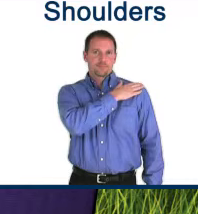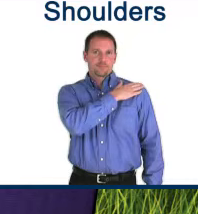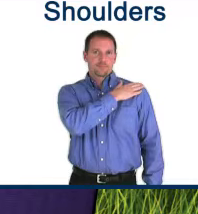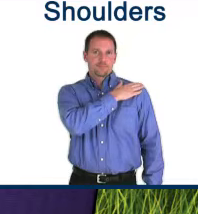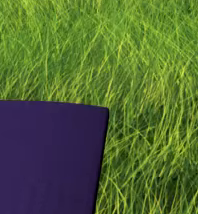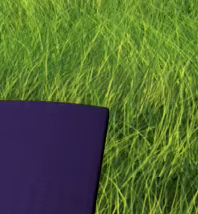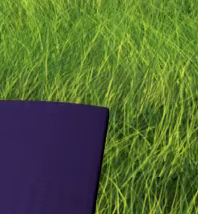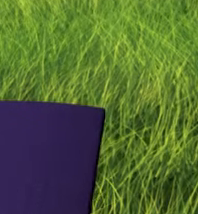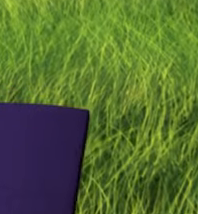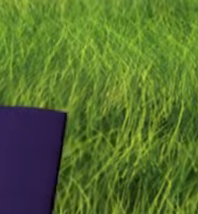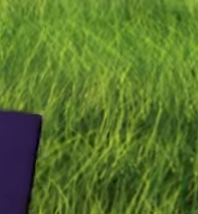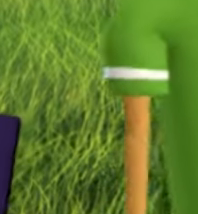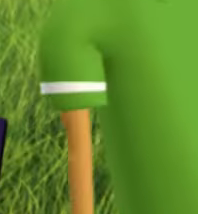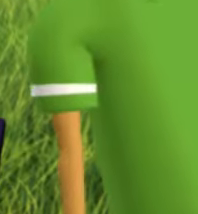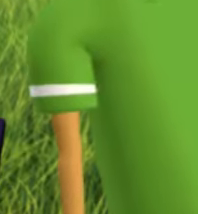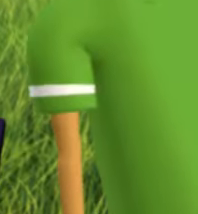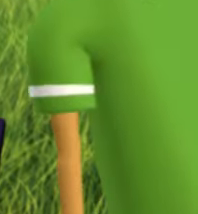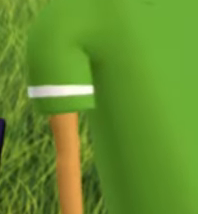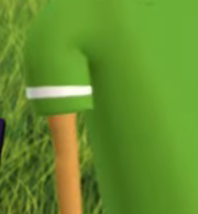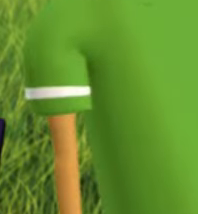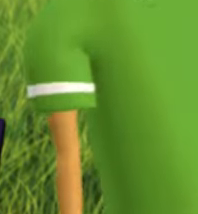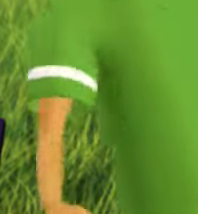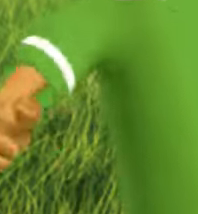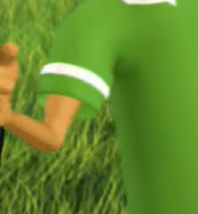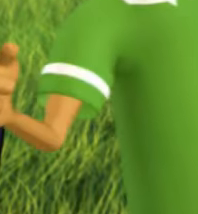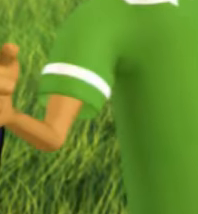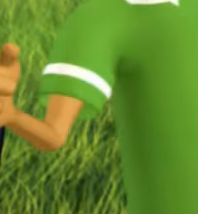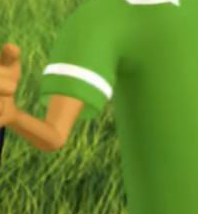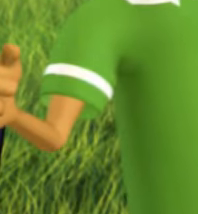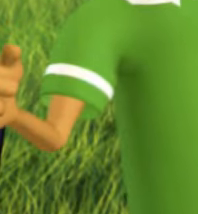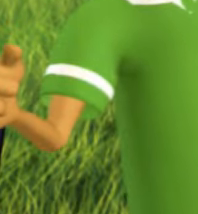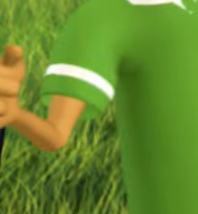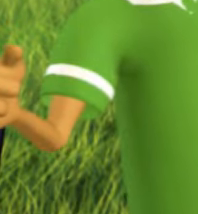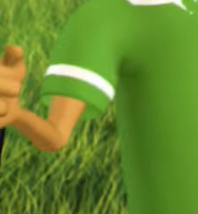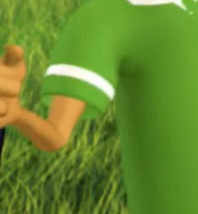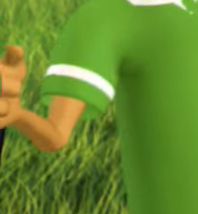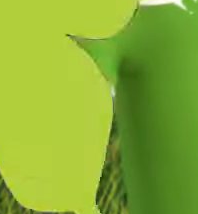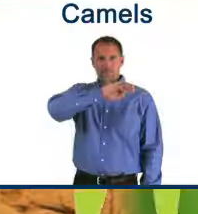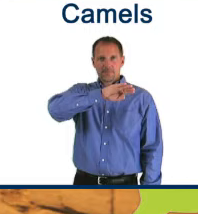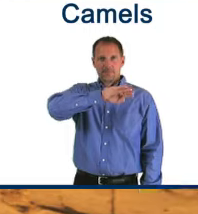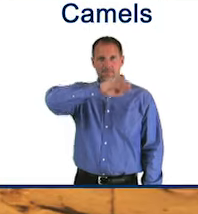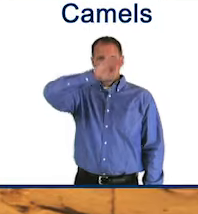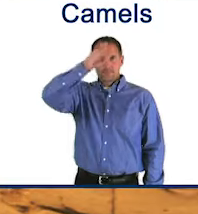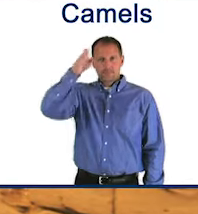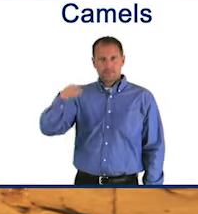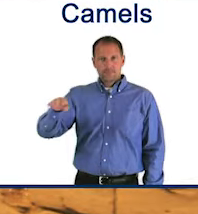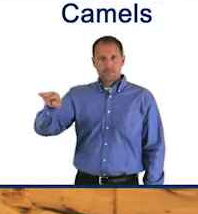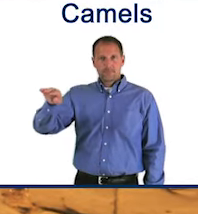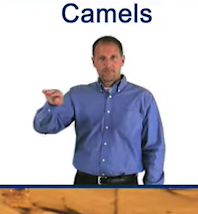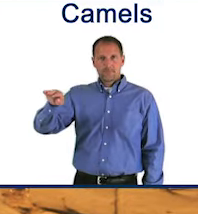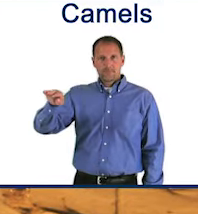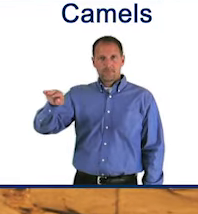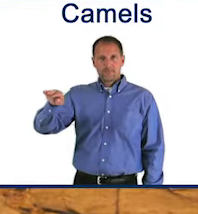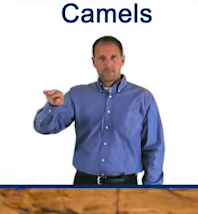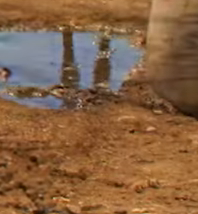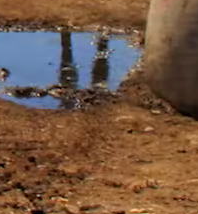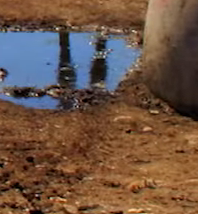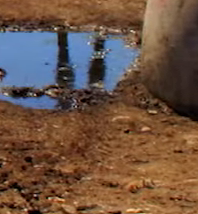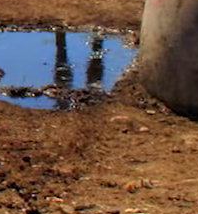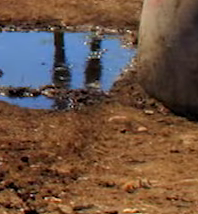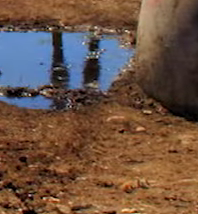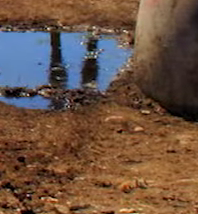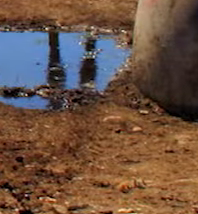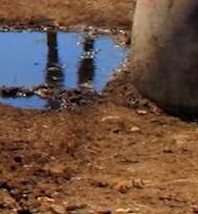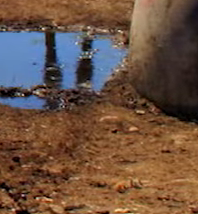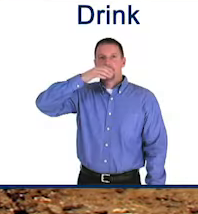fall back. While you hold the pose, I'll tell you something fun. Camels live in deserts, so when they